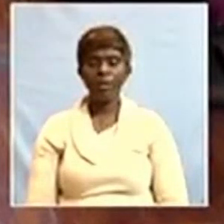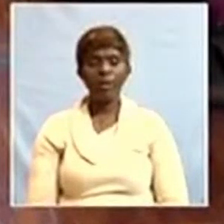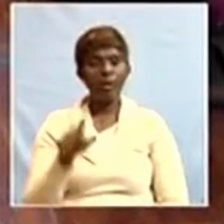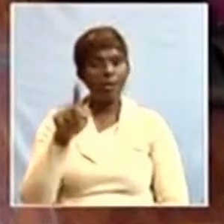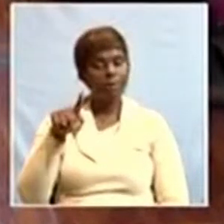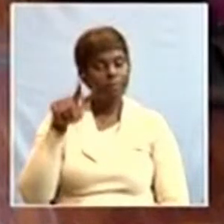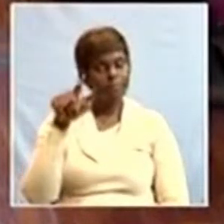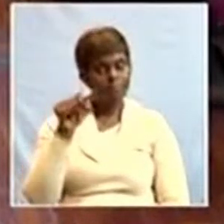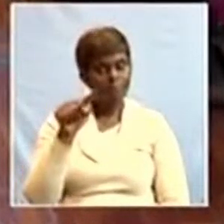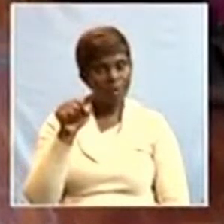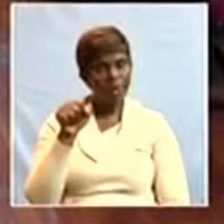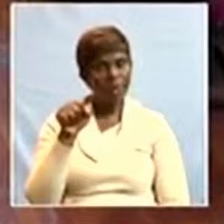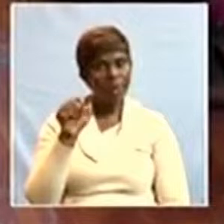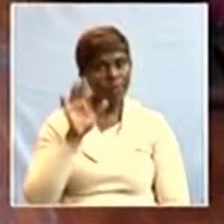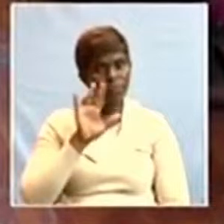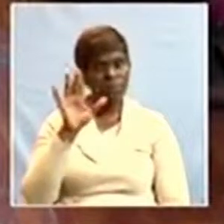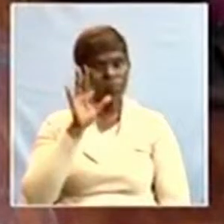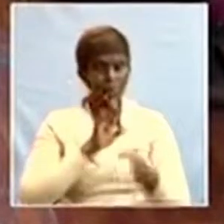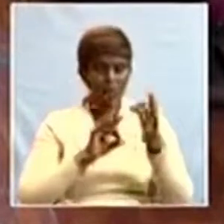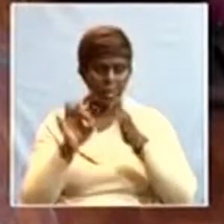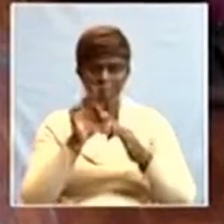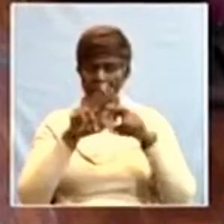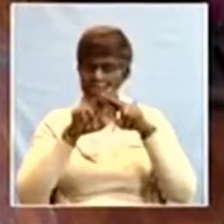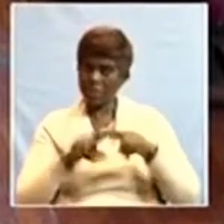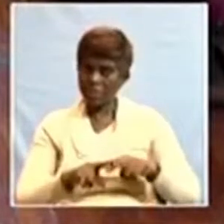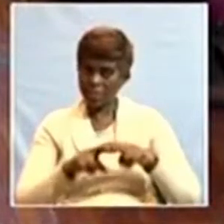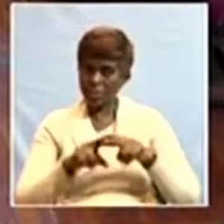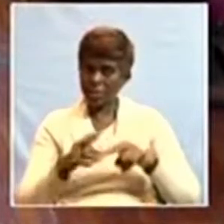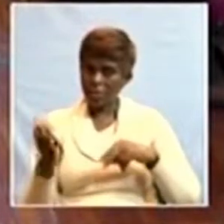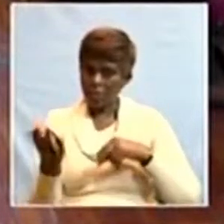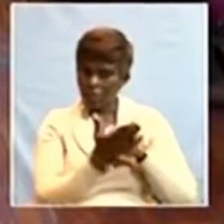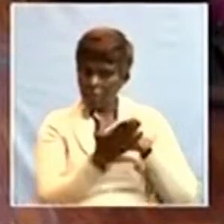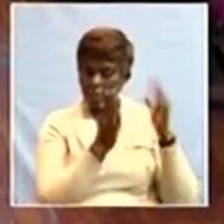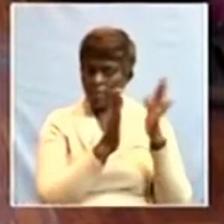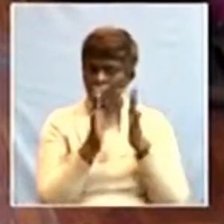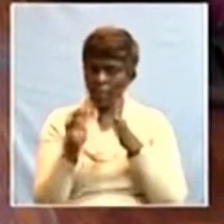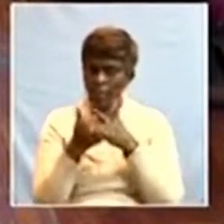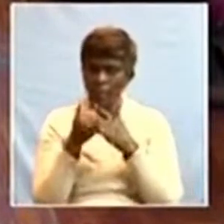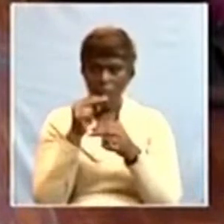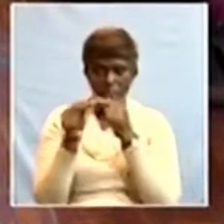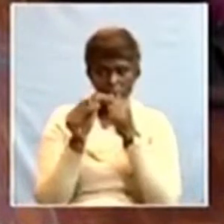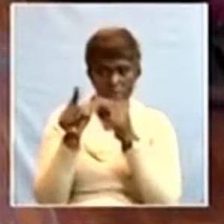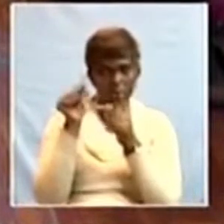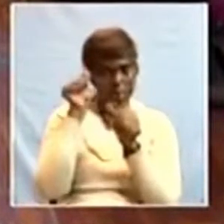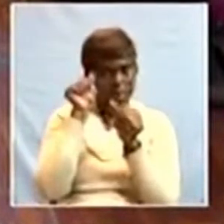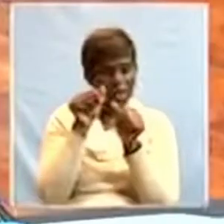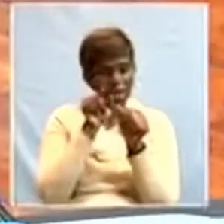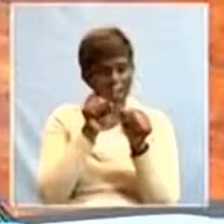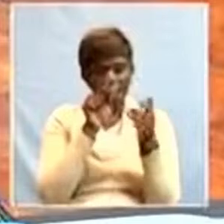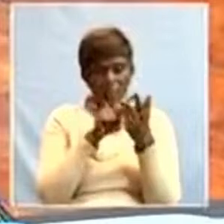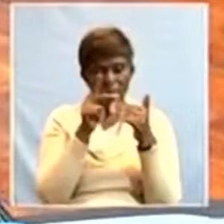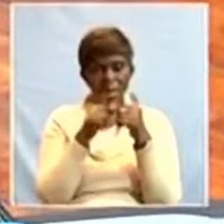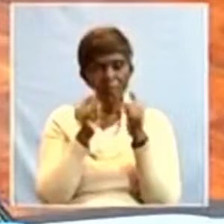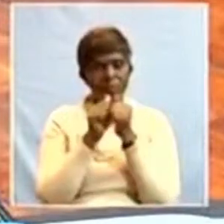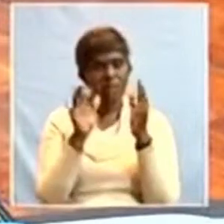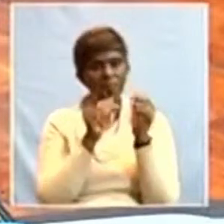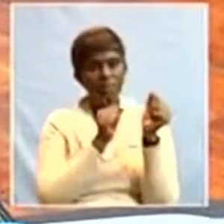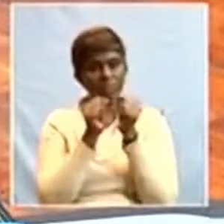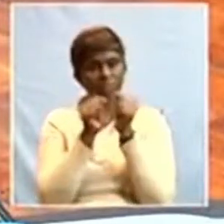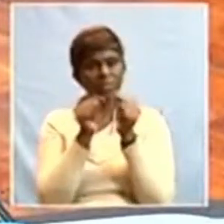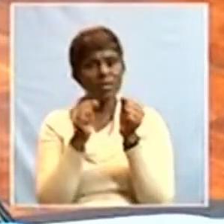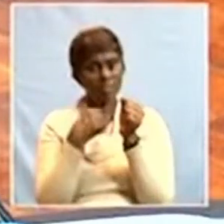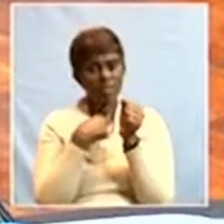PS, from a submission of saying you sit down the officers to come up with a strategy, meaning that you are doing these programs without a strategy.